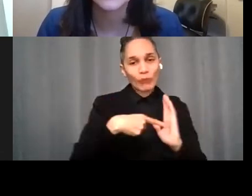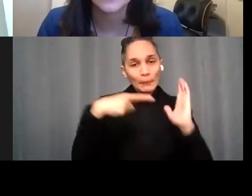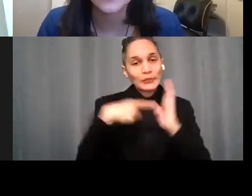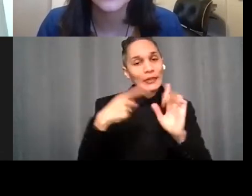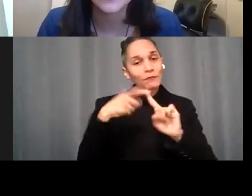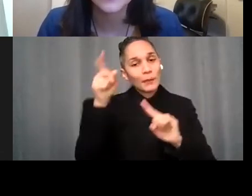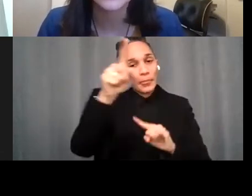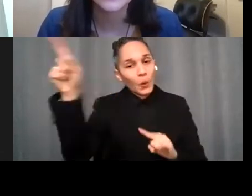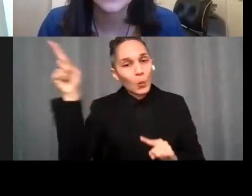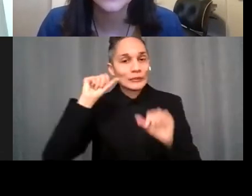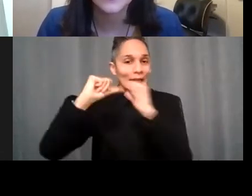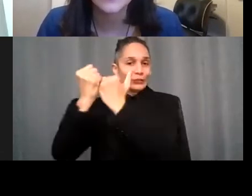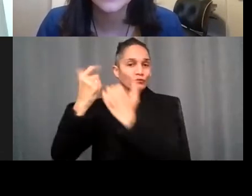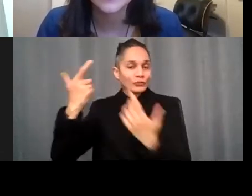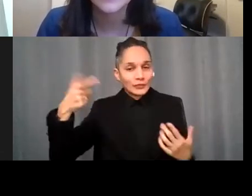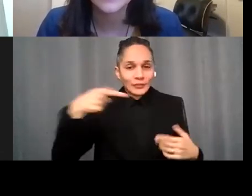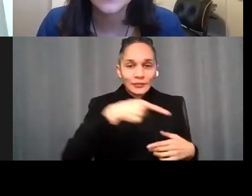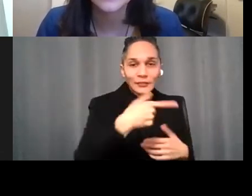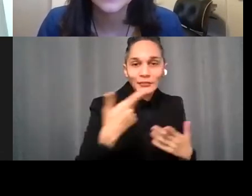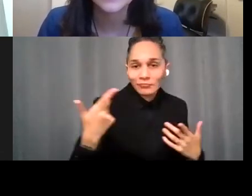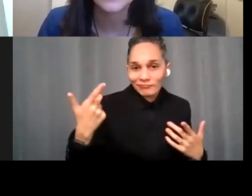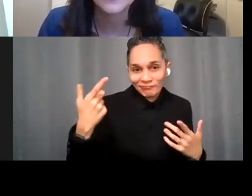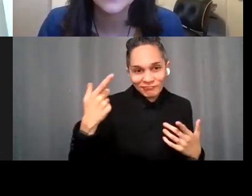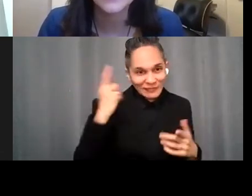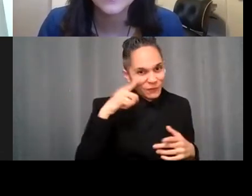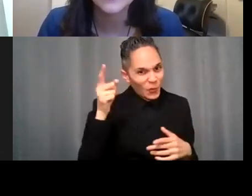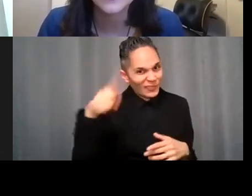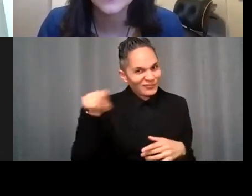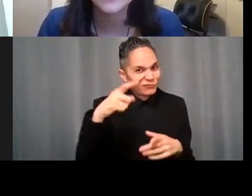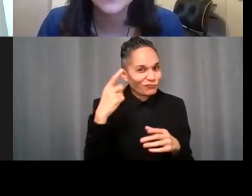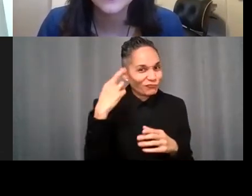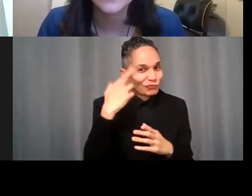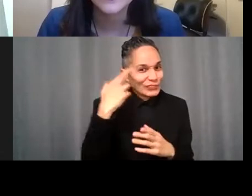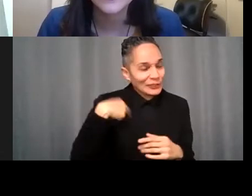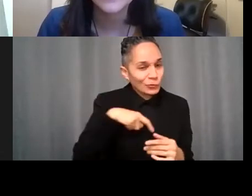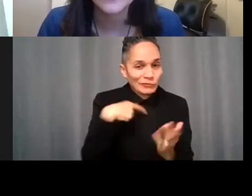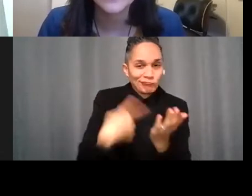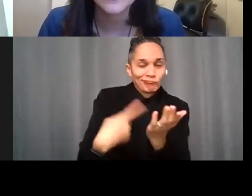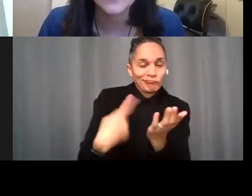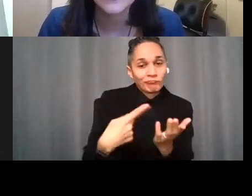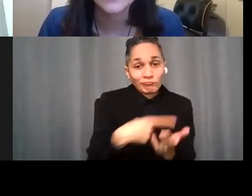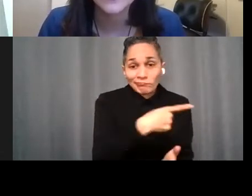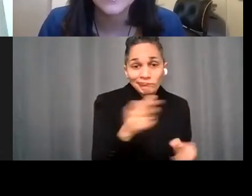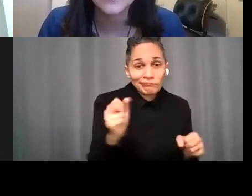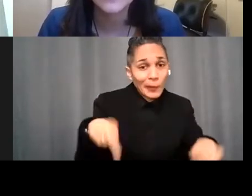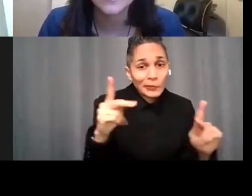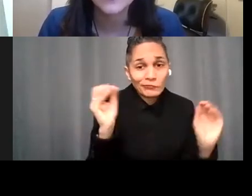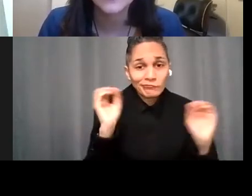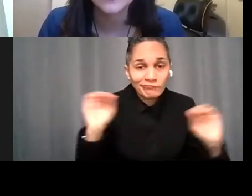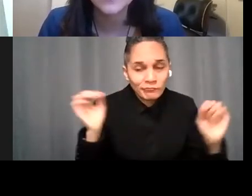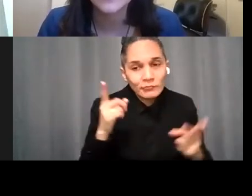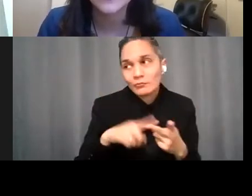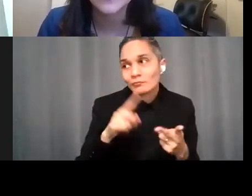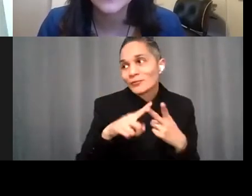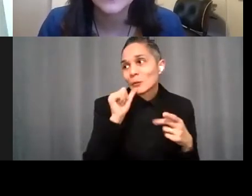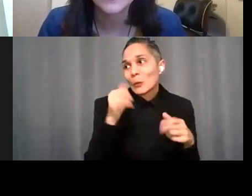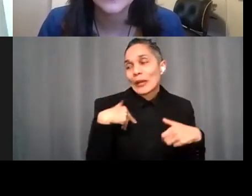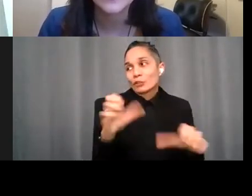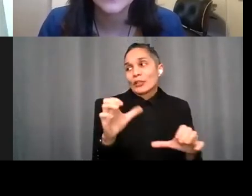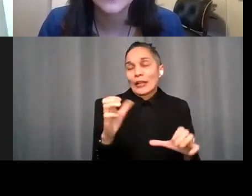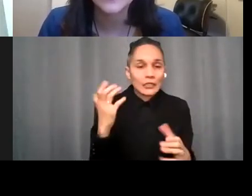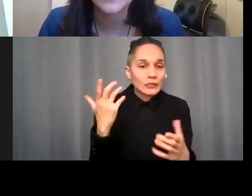tier agencies for all of the reasons that we've discussed. They don't have an opportunity. They don't get a chance to, you